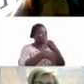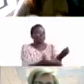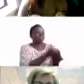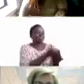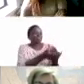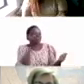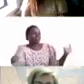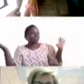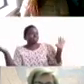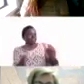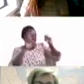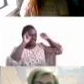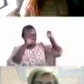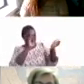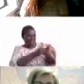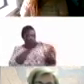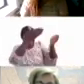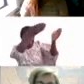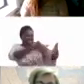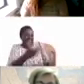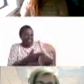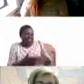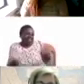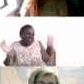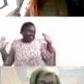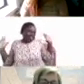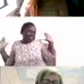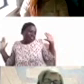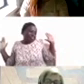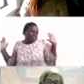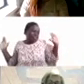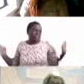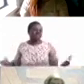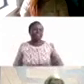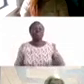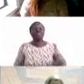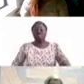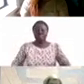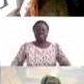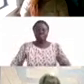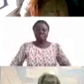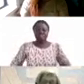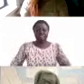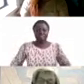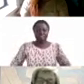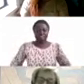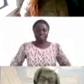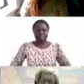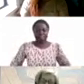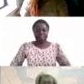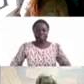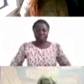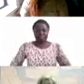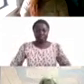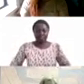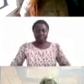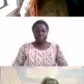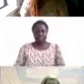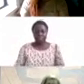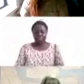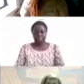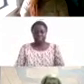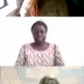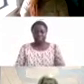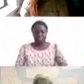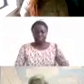will not know peace. And so that's the issue that men face when they have a long-term